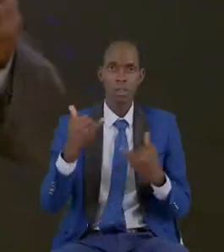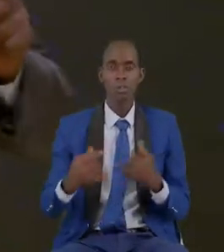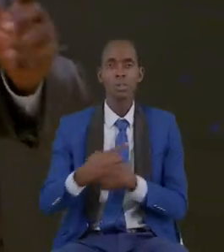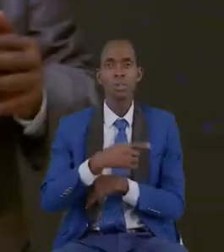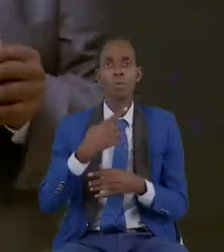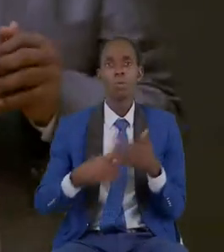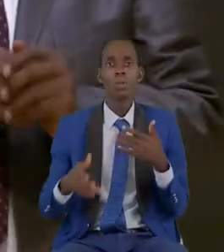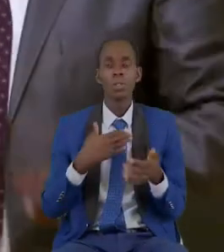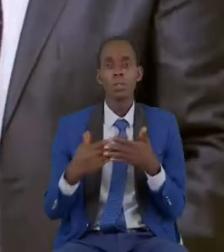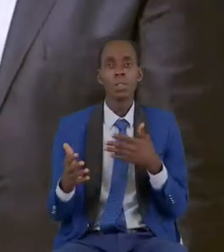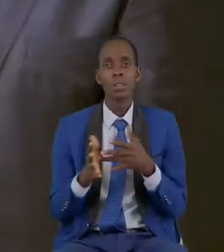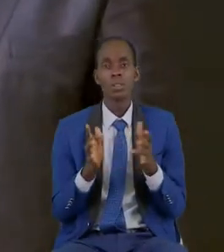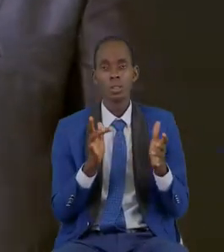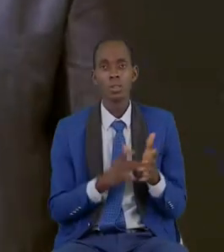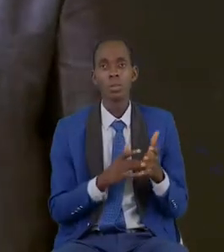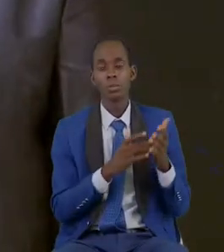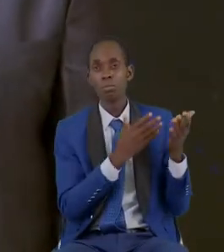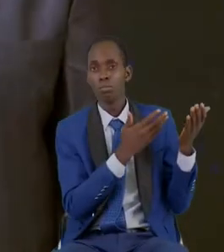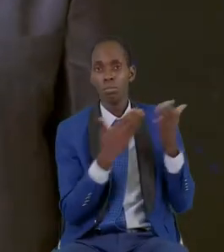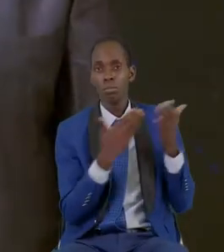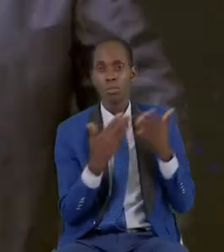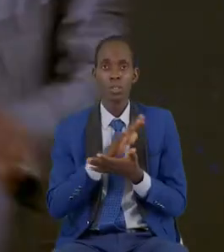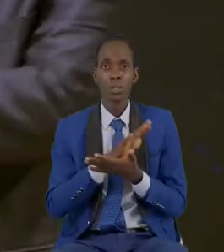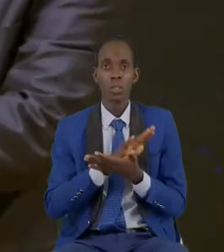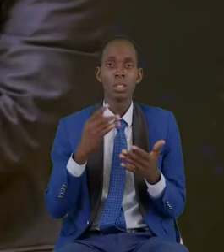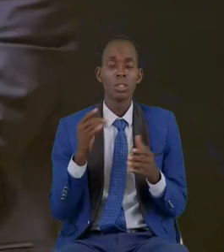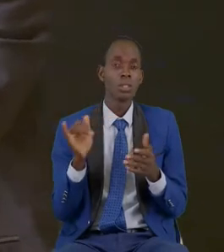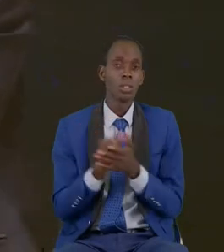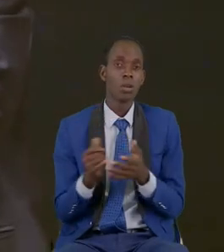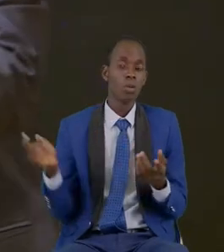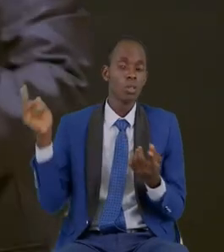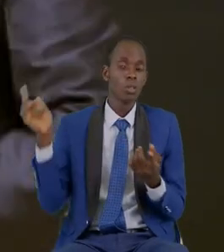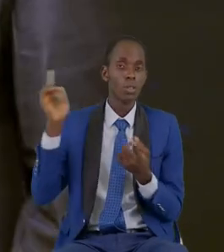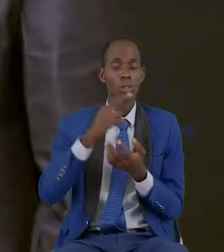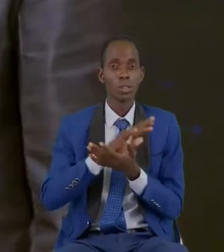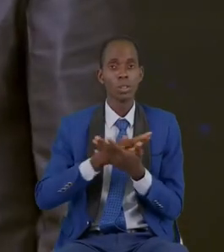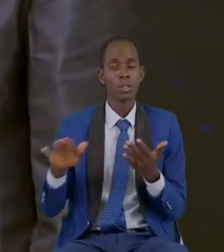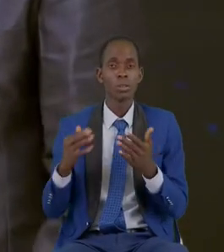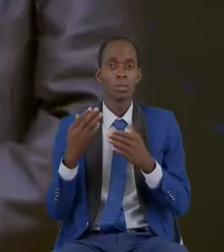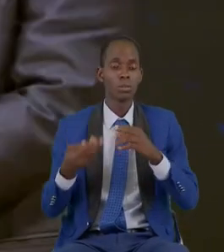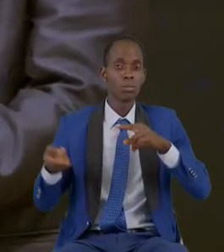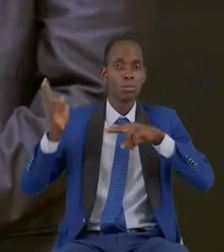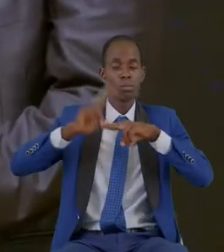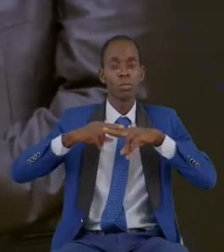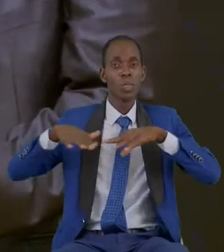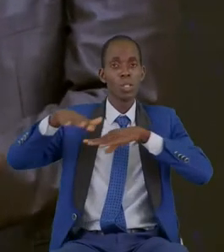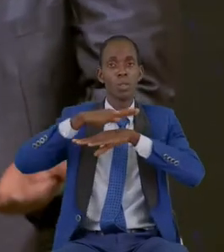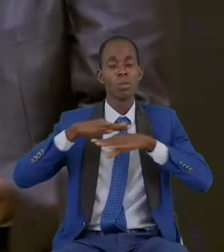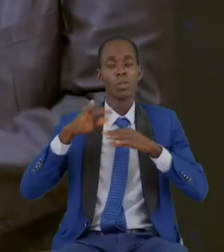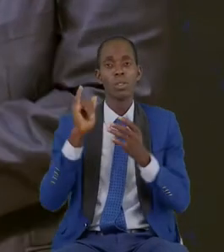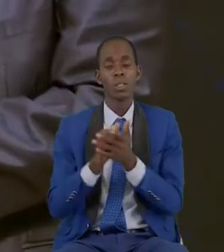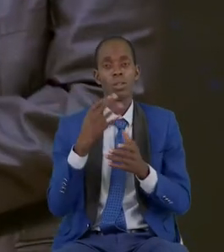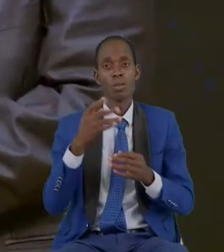preached, righteousness, that except your righteousness shall exceed the righteousness of scribes and the Pharisees, shall in no